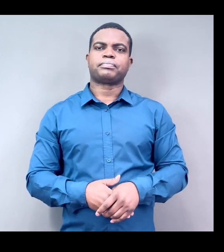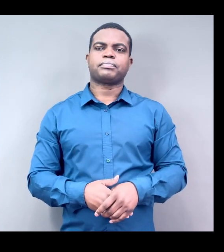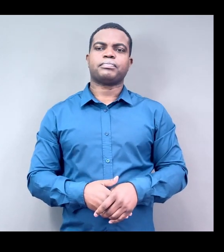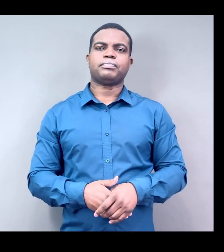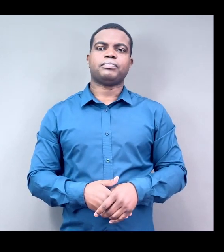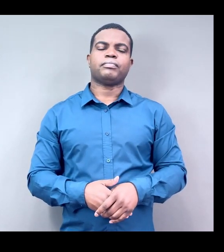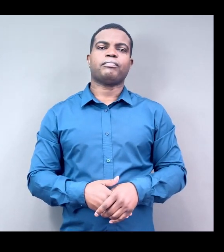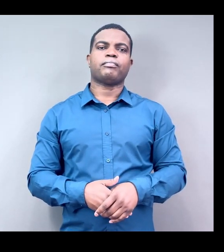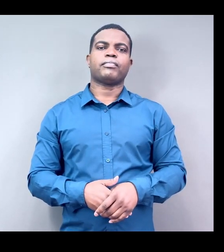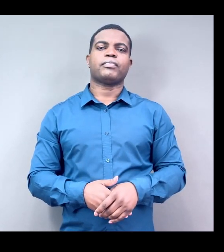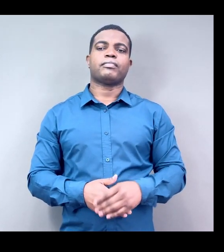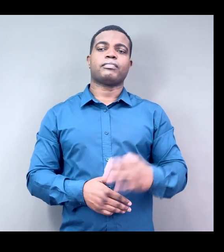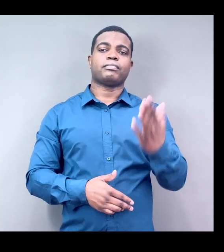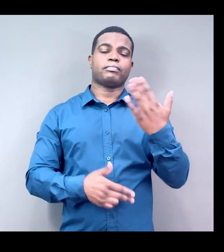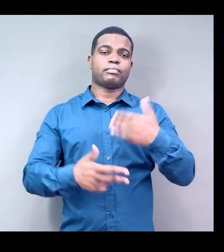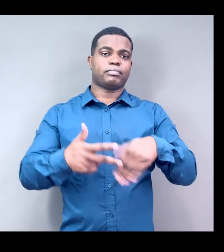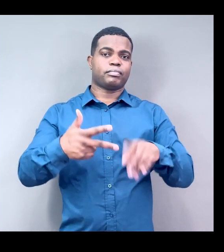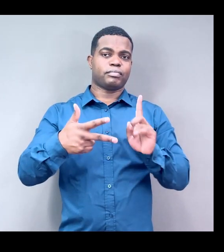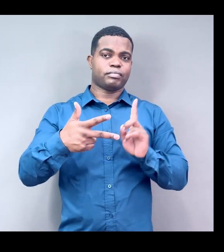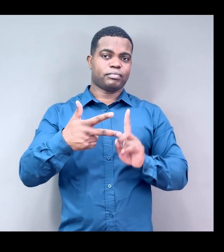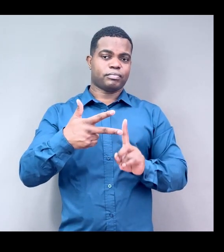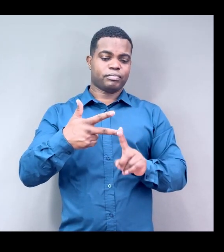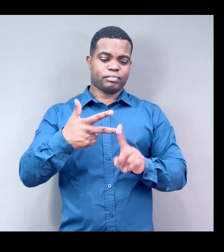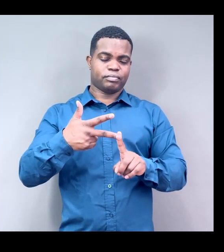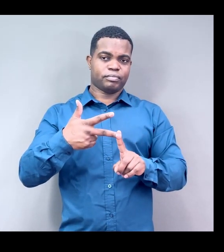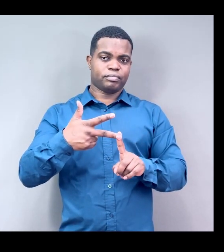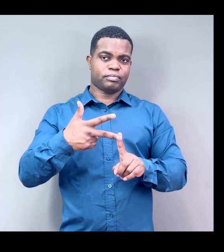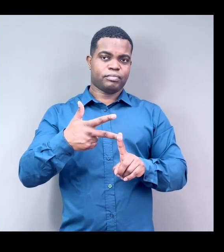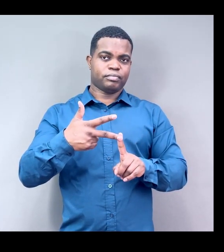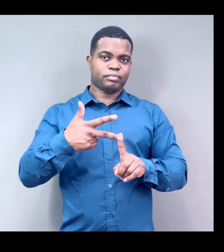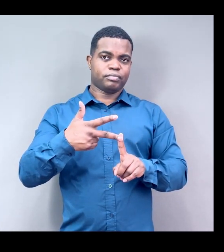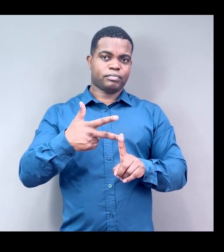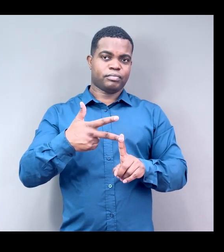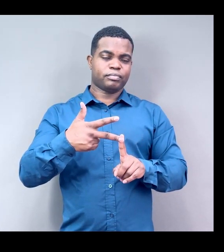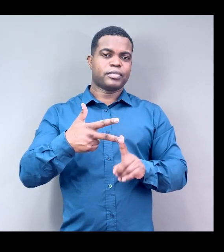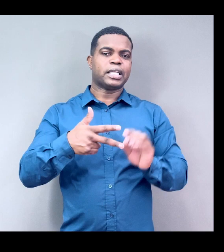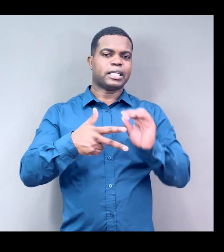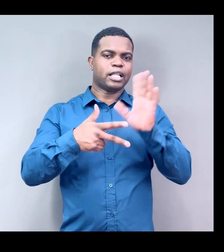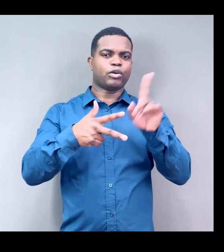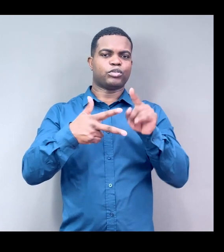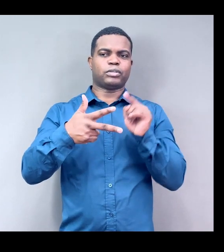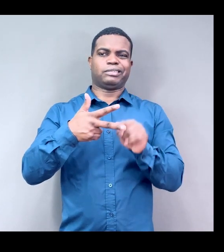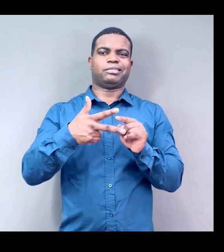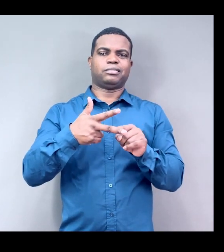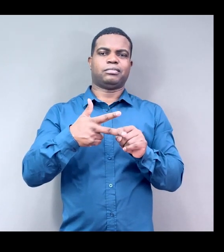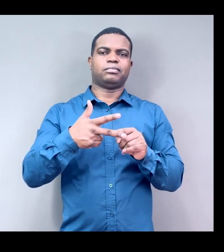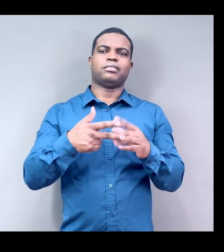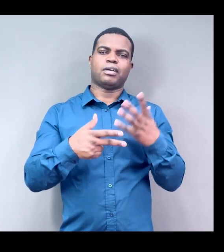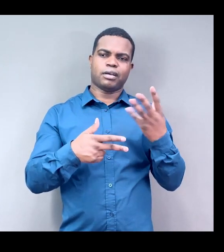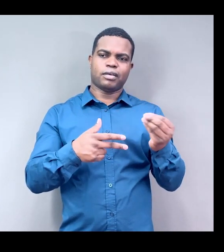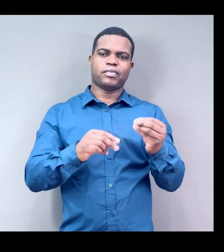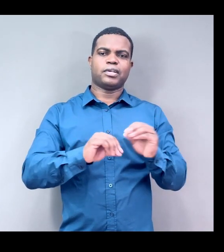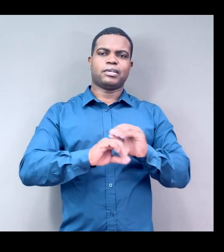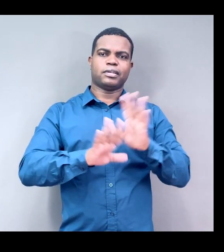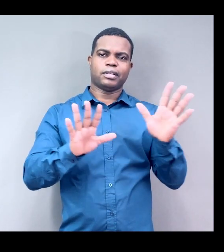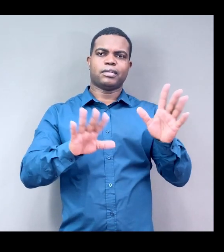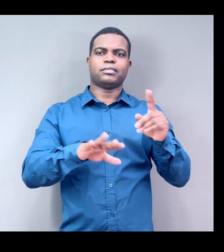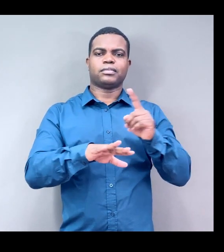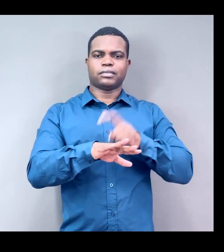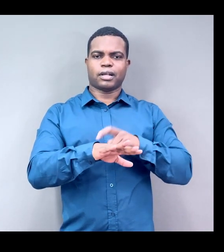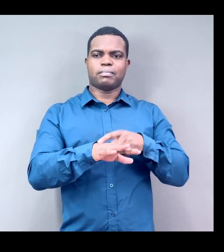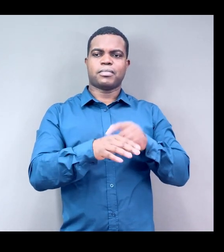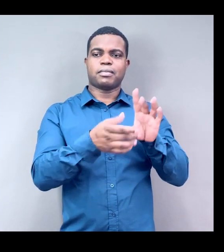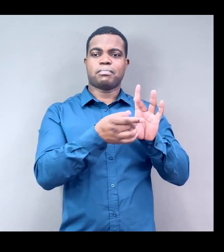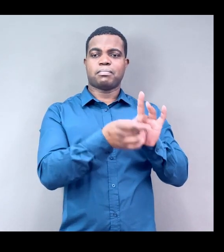So it has time bound, it has time range. So your